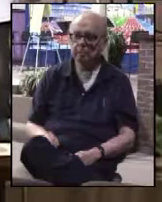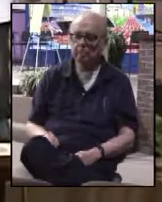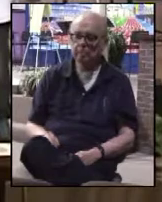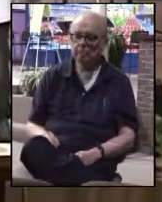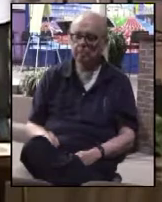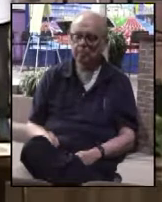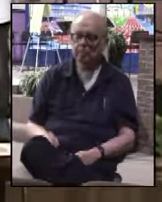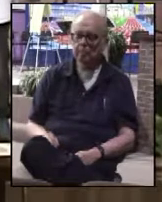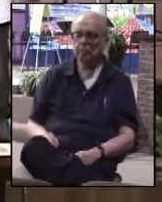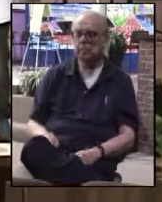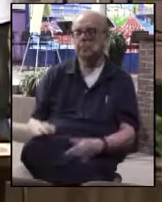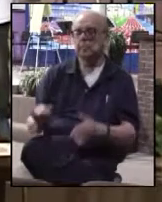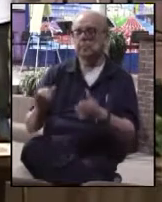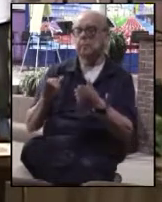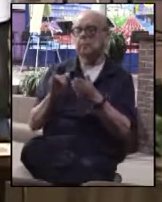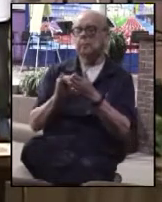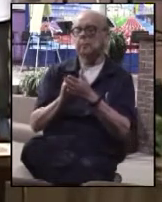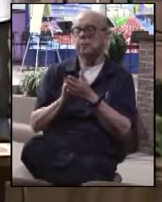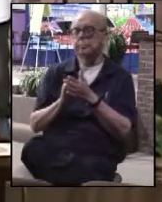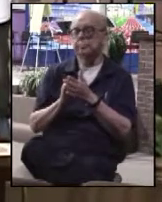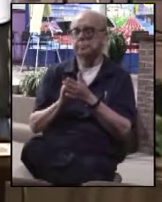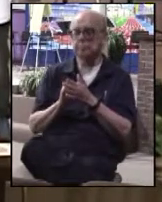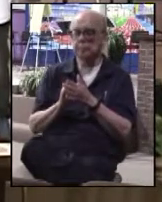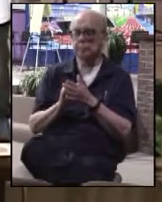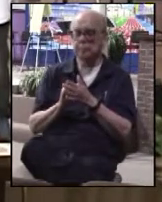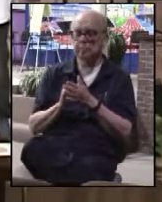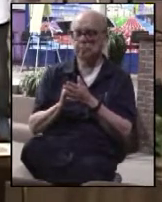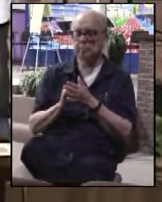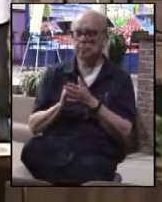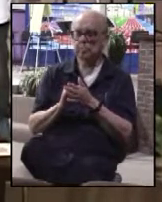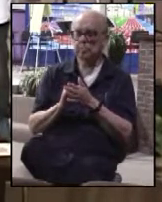it is better